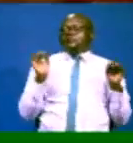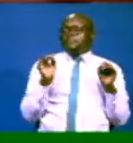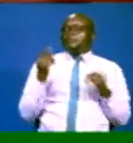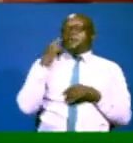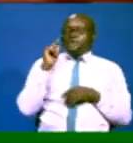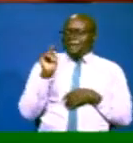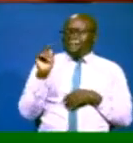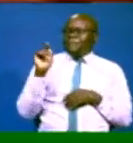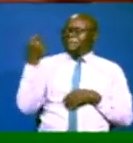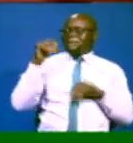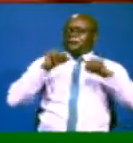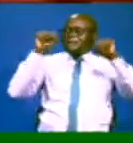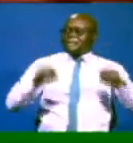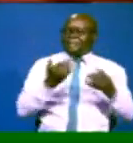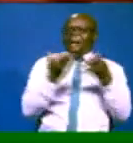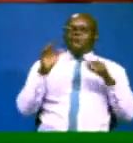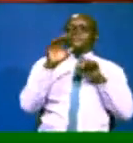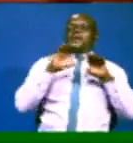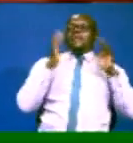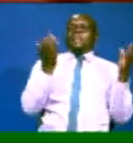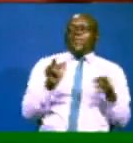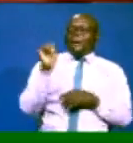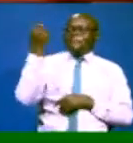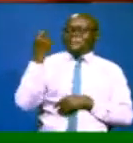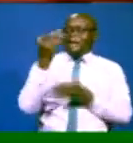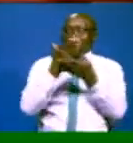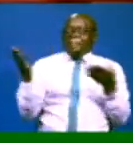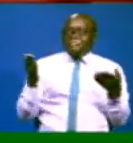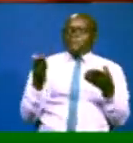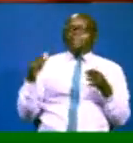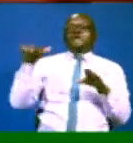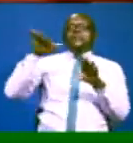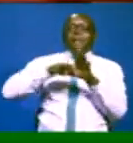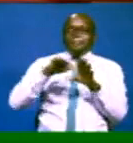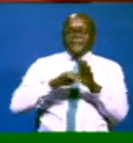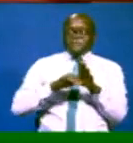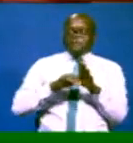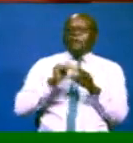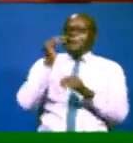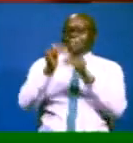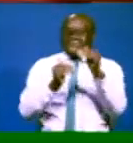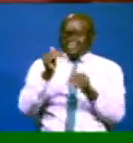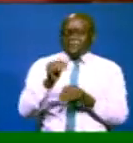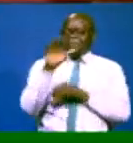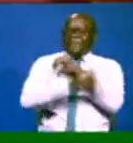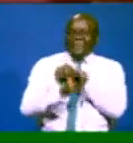presidential systems across the world. The president is part of a legislative process of the country.